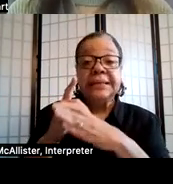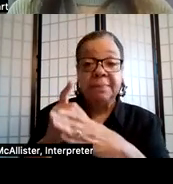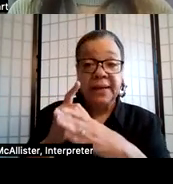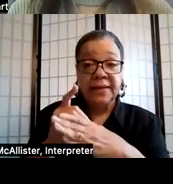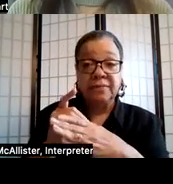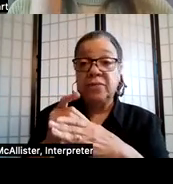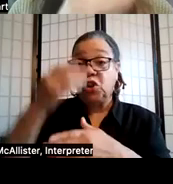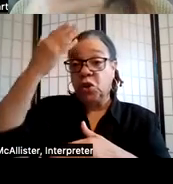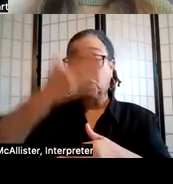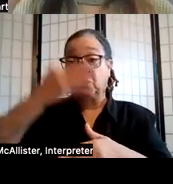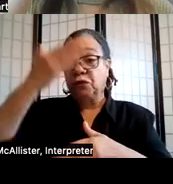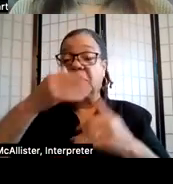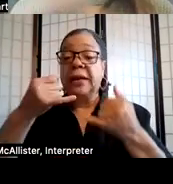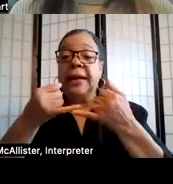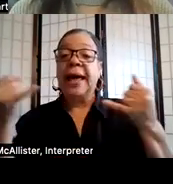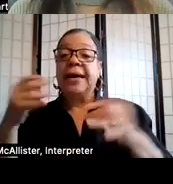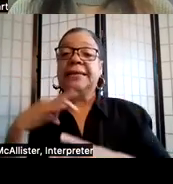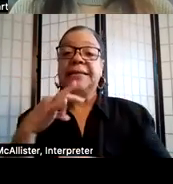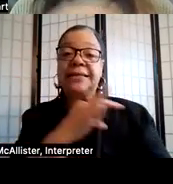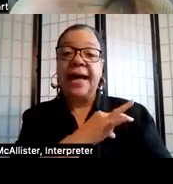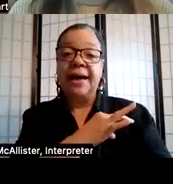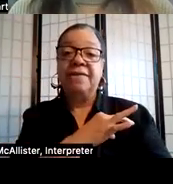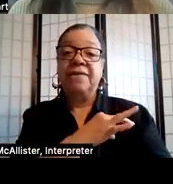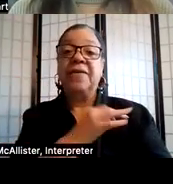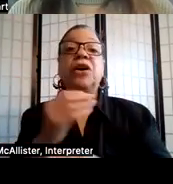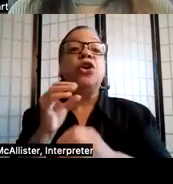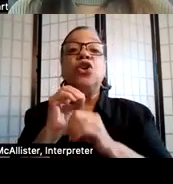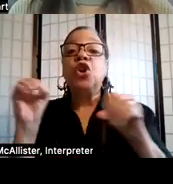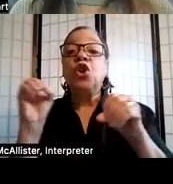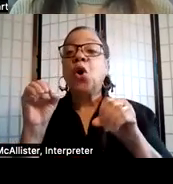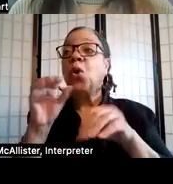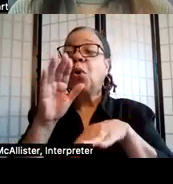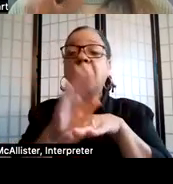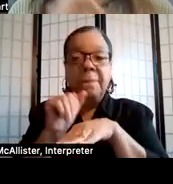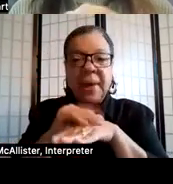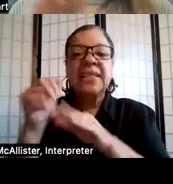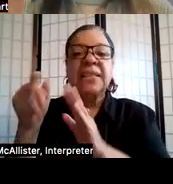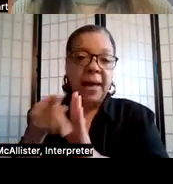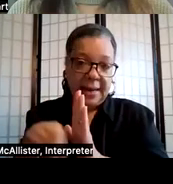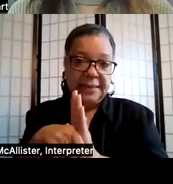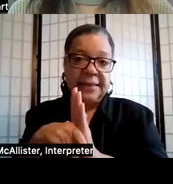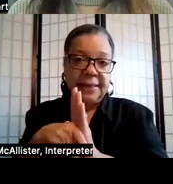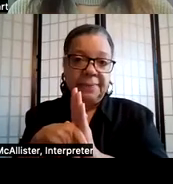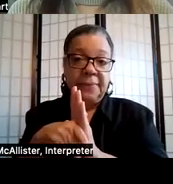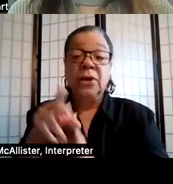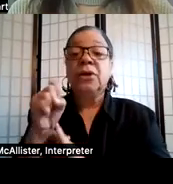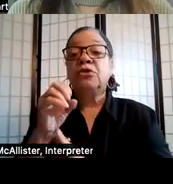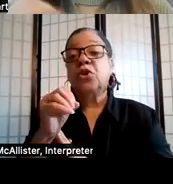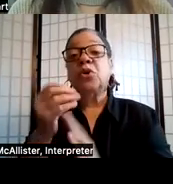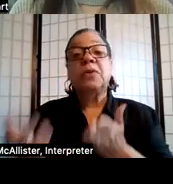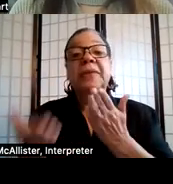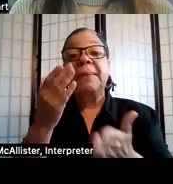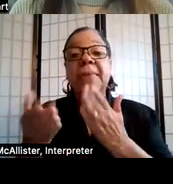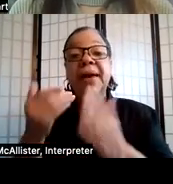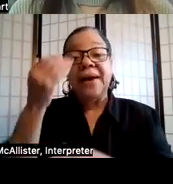frontline staff might know that you have a no pets policy. And so then they might stop